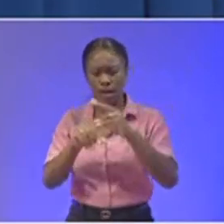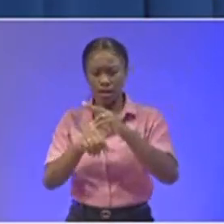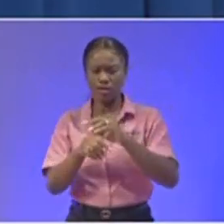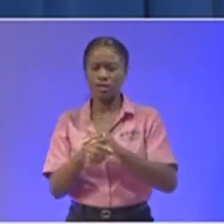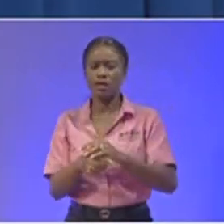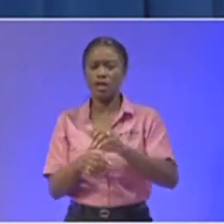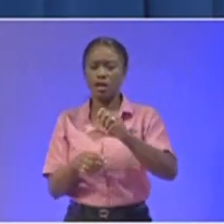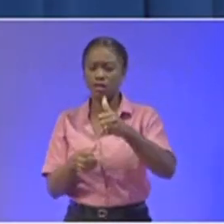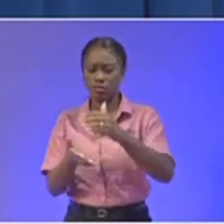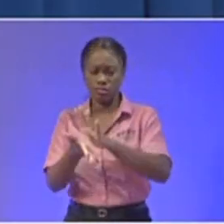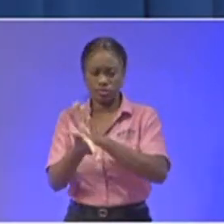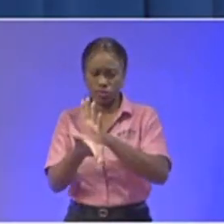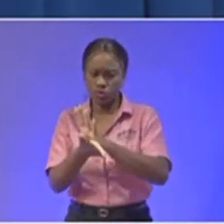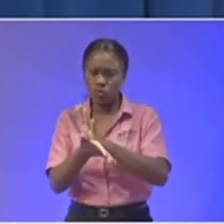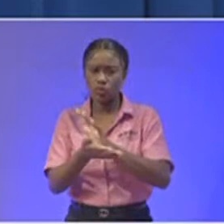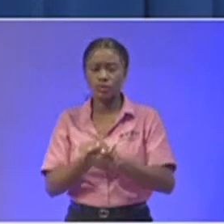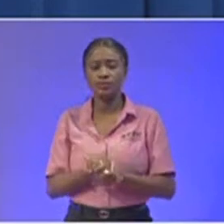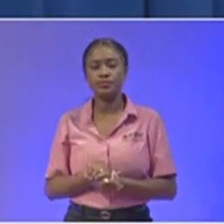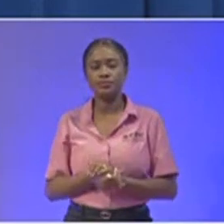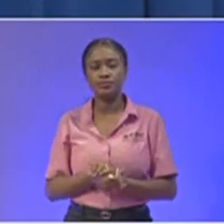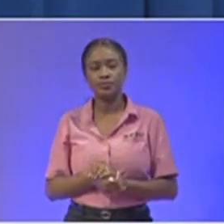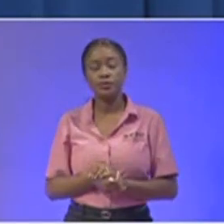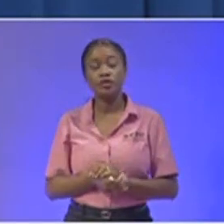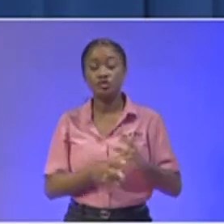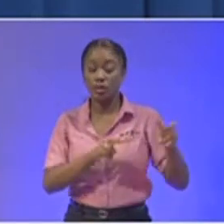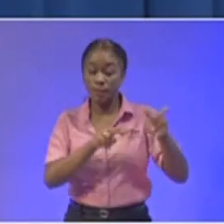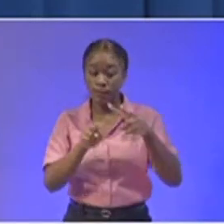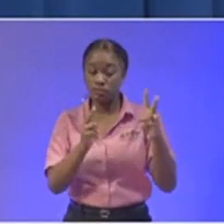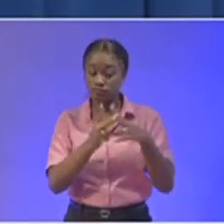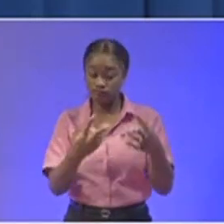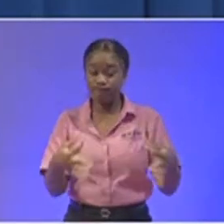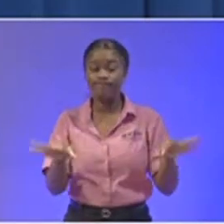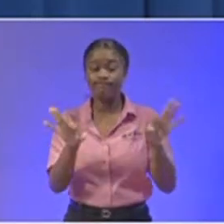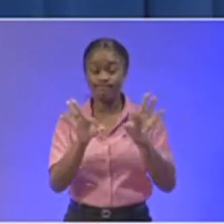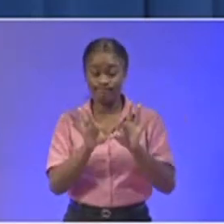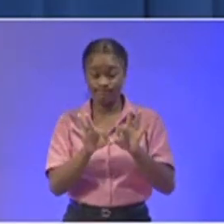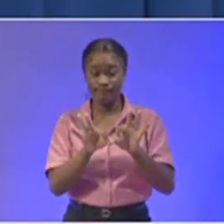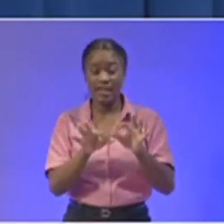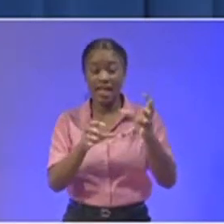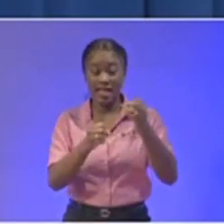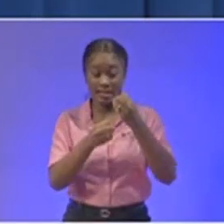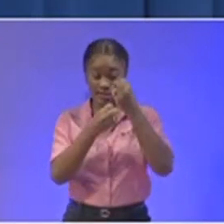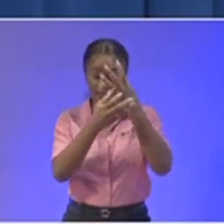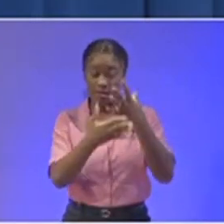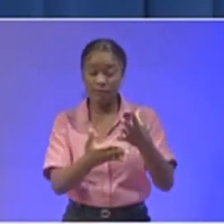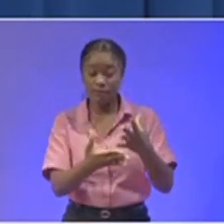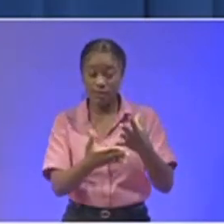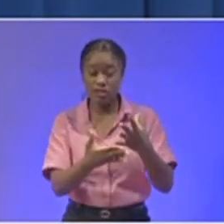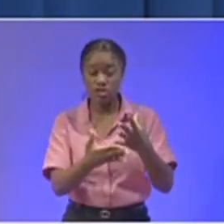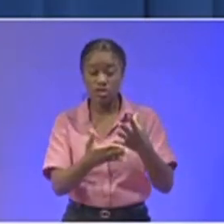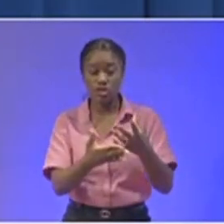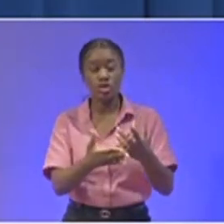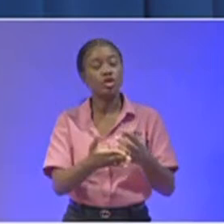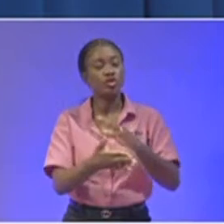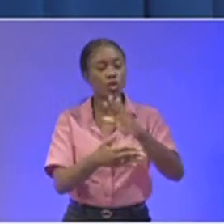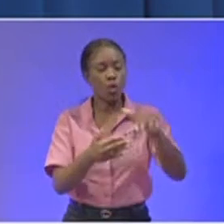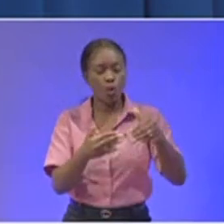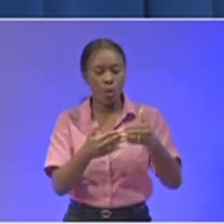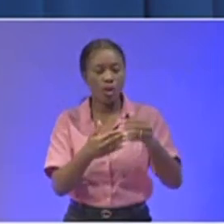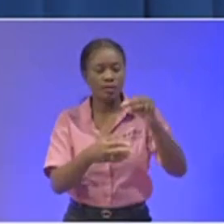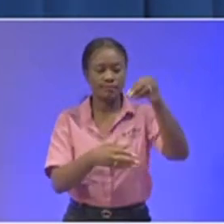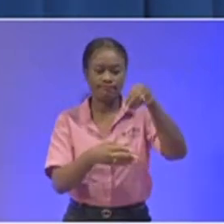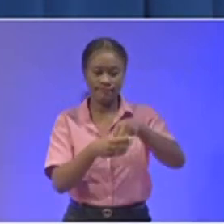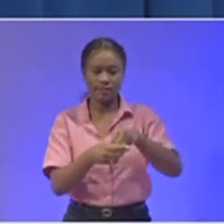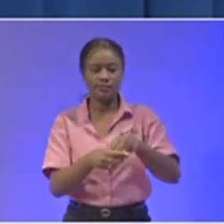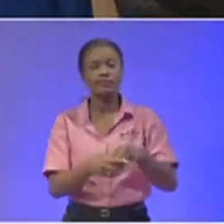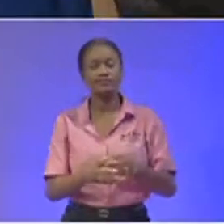fix this, we have something else. So the monitoring is critical, and getting the information to those who are doing the intervention in a